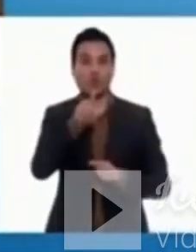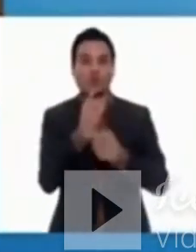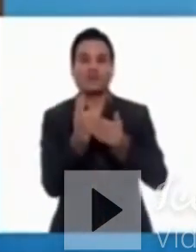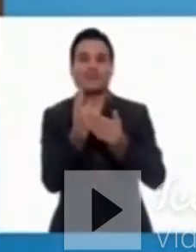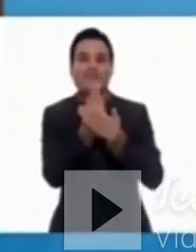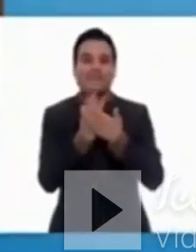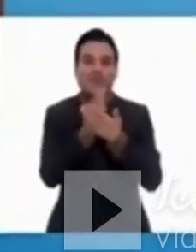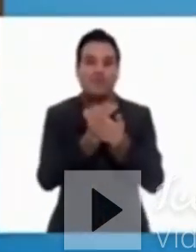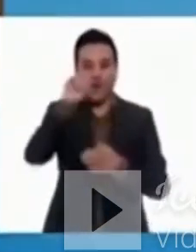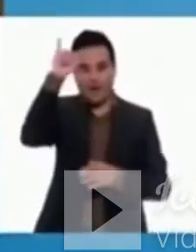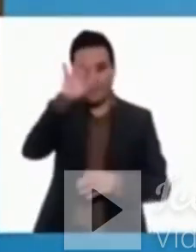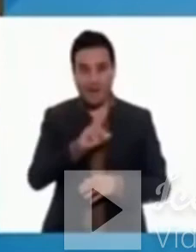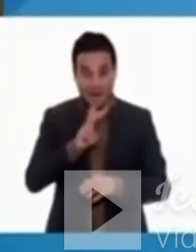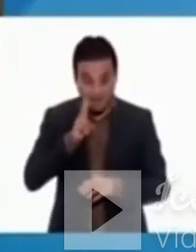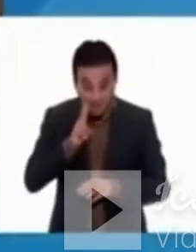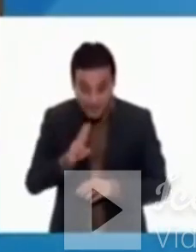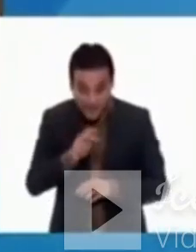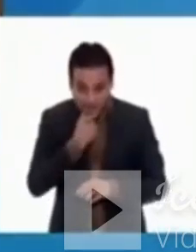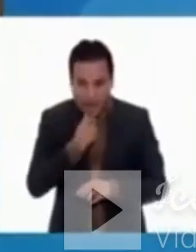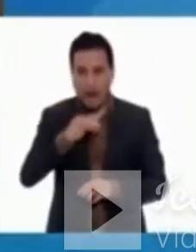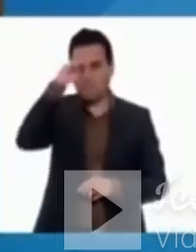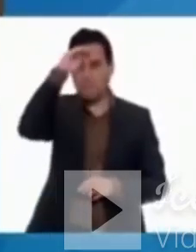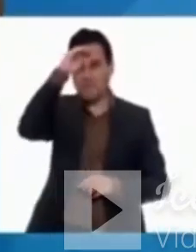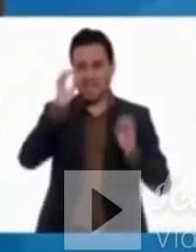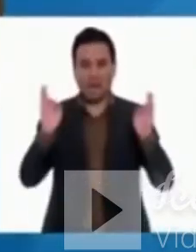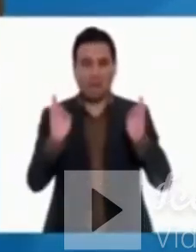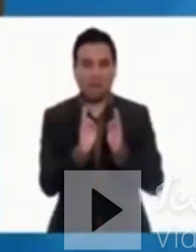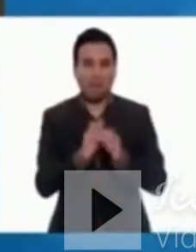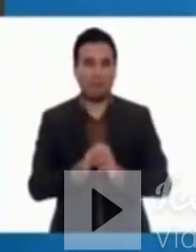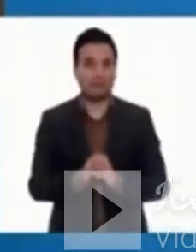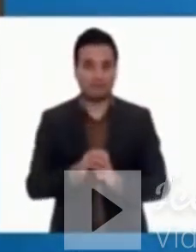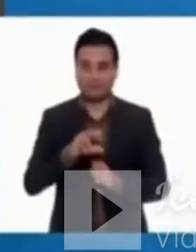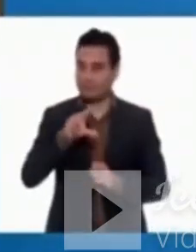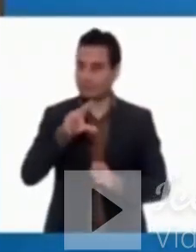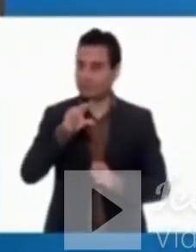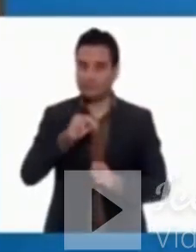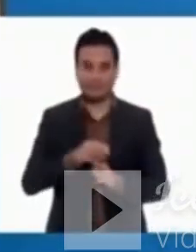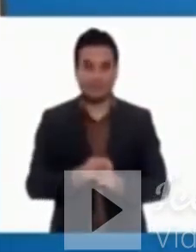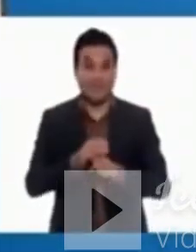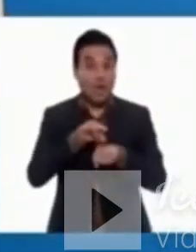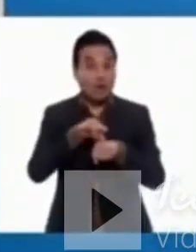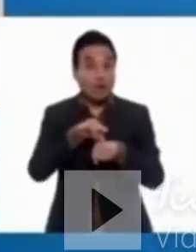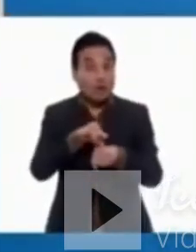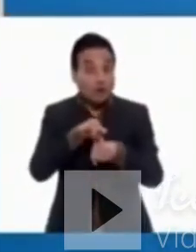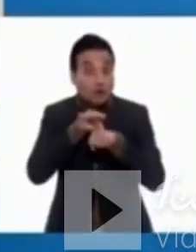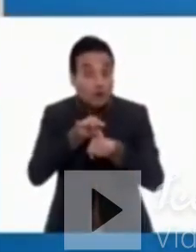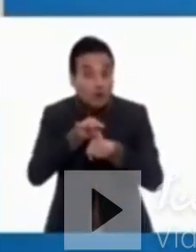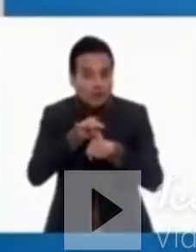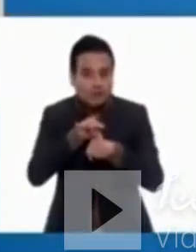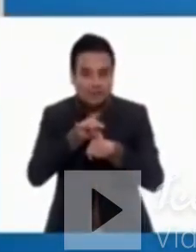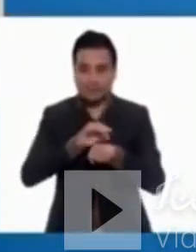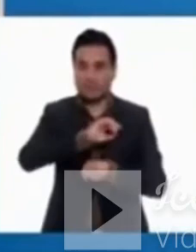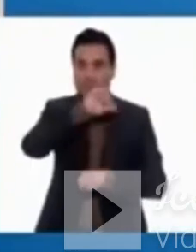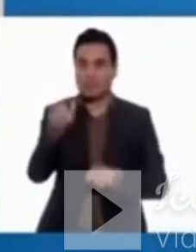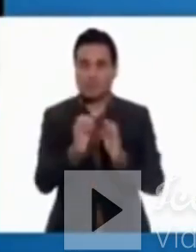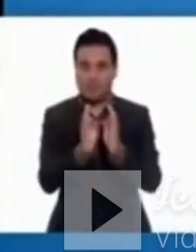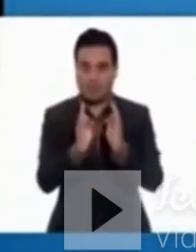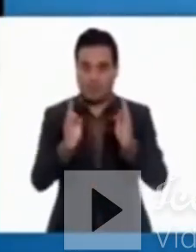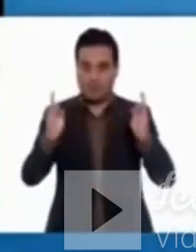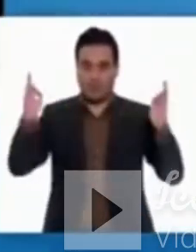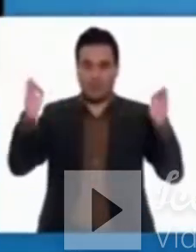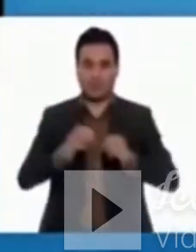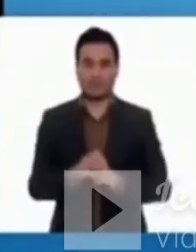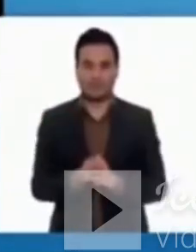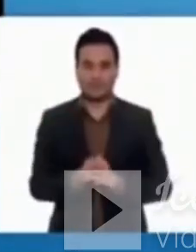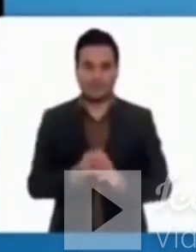orbits to scale on a piece of paper, the planets become microscopic and you won't be able to see them.